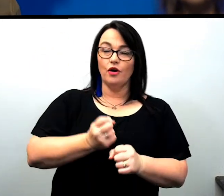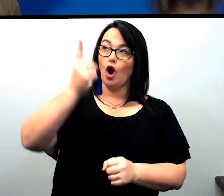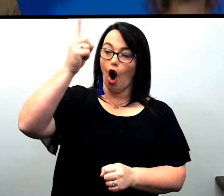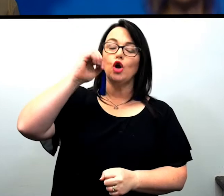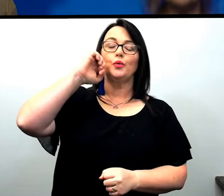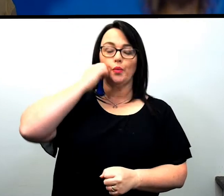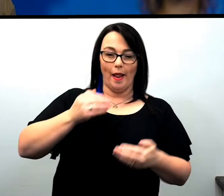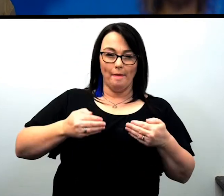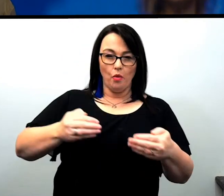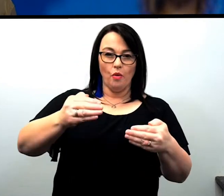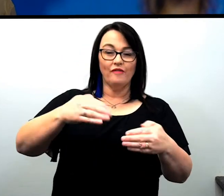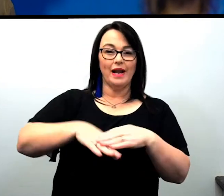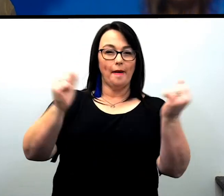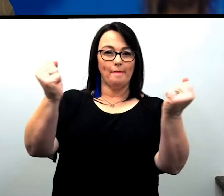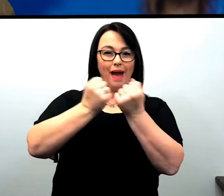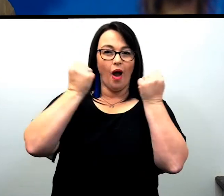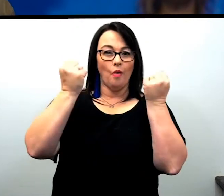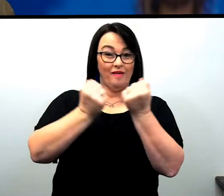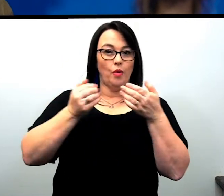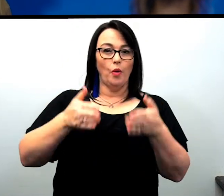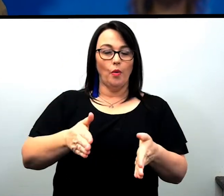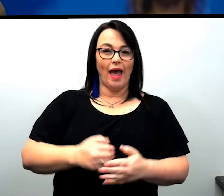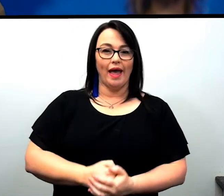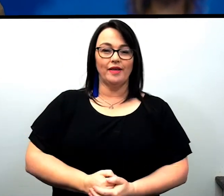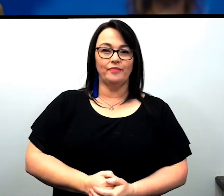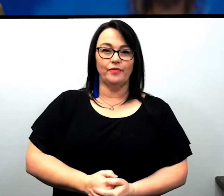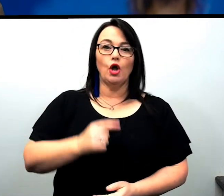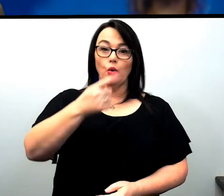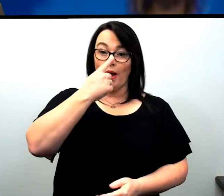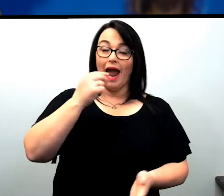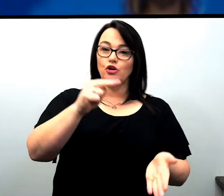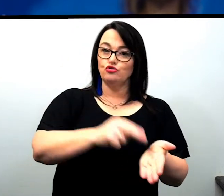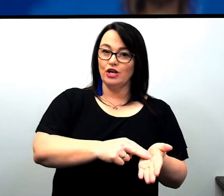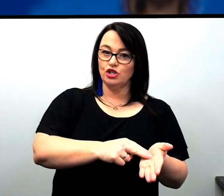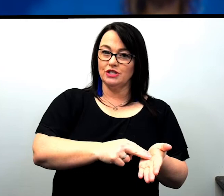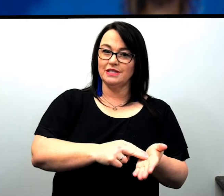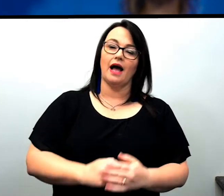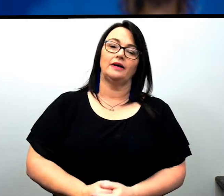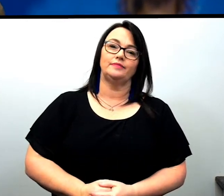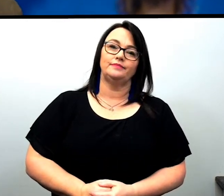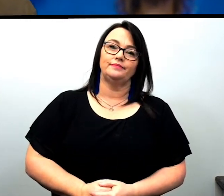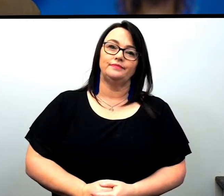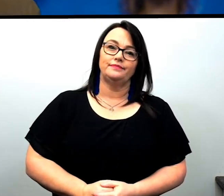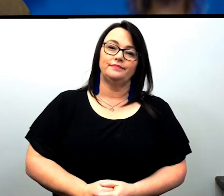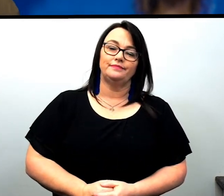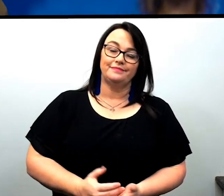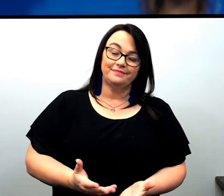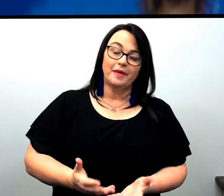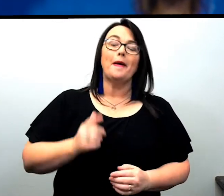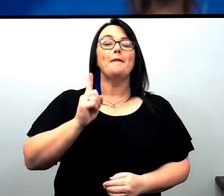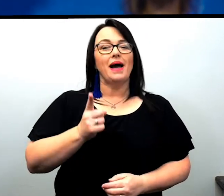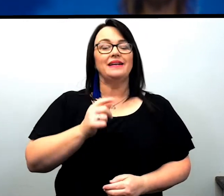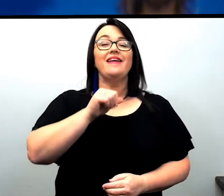sovereign way. So you want to be part of that. And so look out online. You can register. The only disclaimer is it won't take